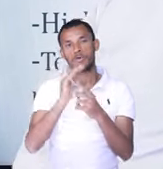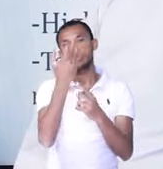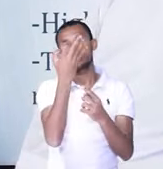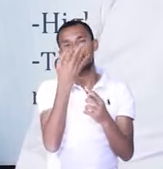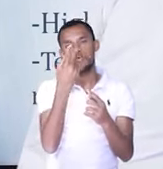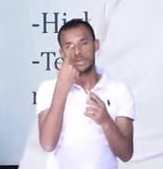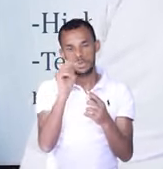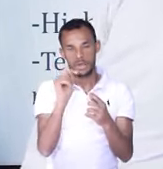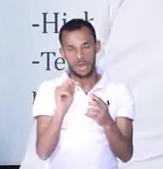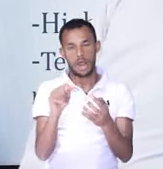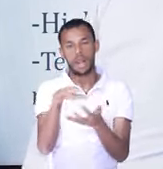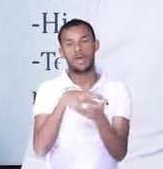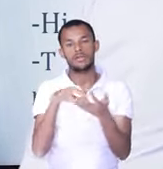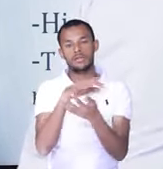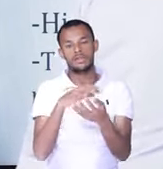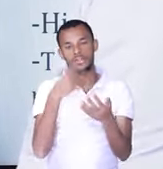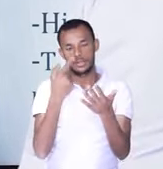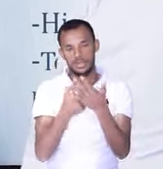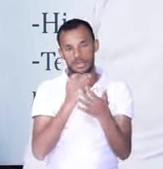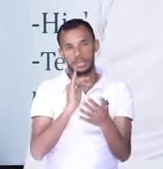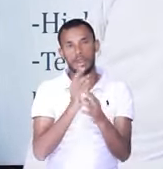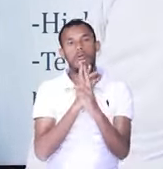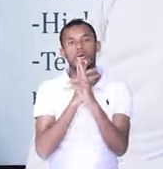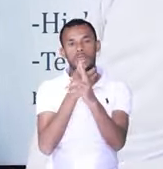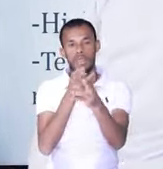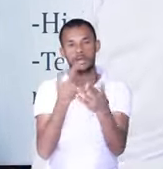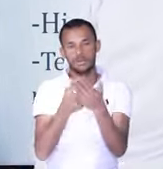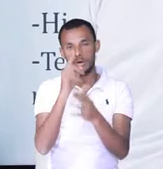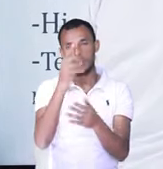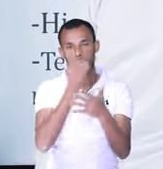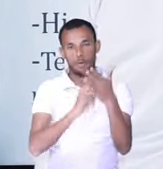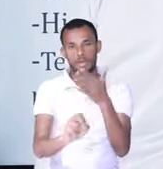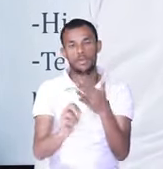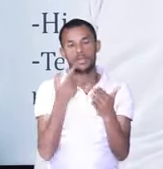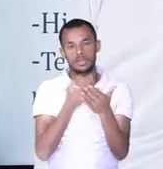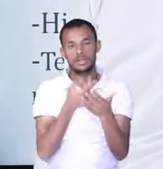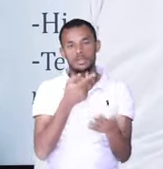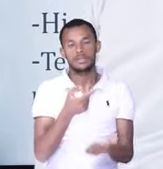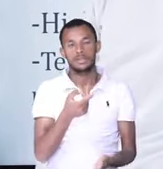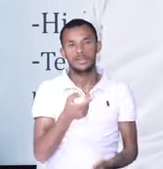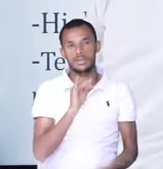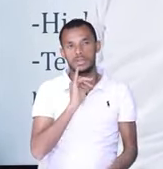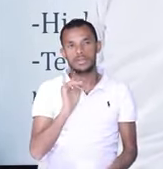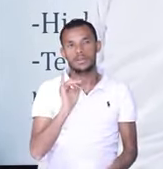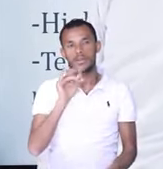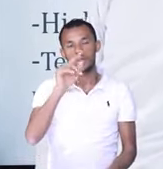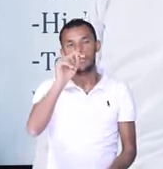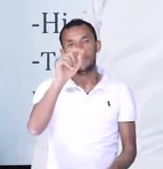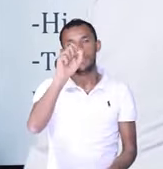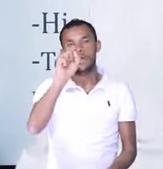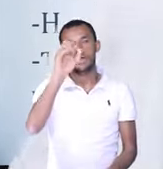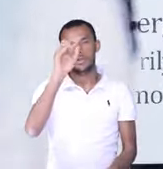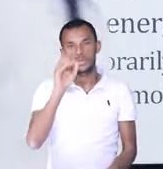Progress of reaction. This is reactant. This one is product. This is TS